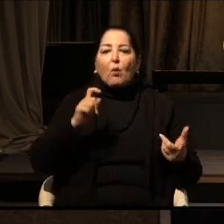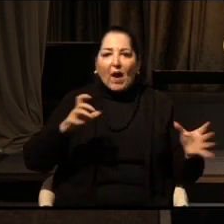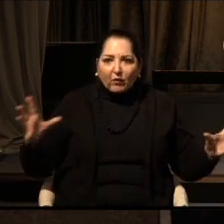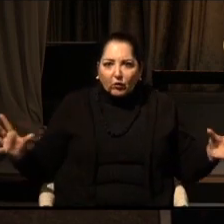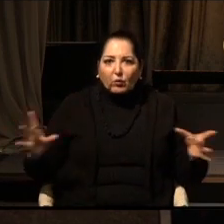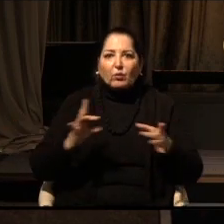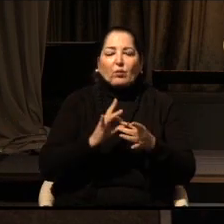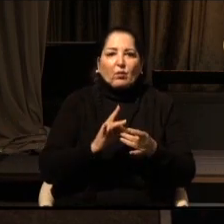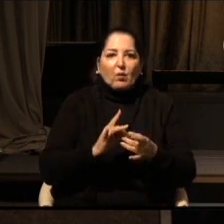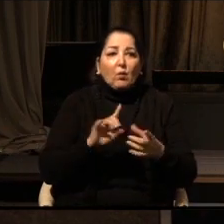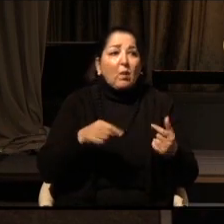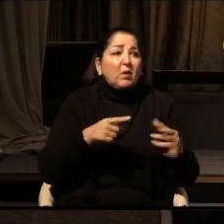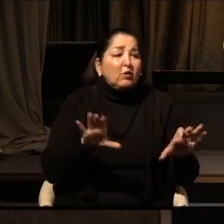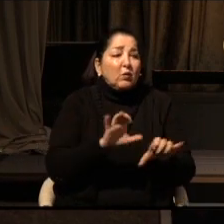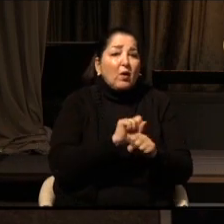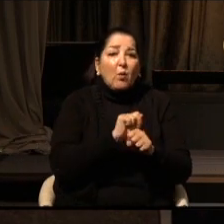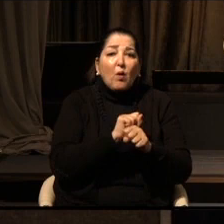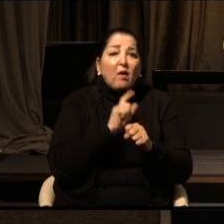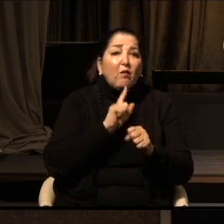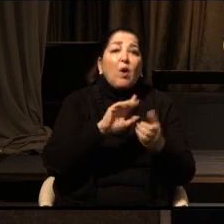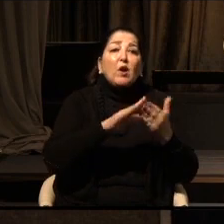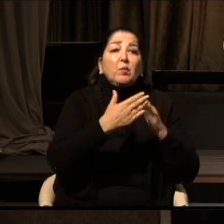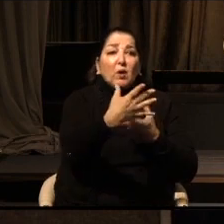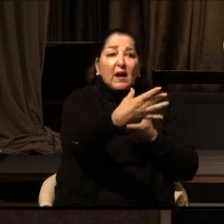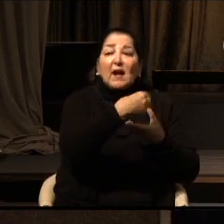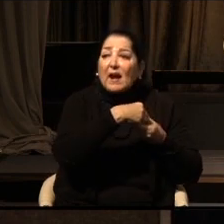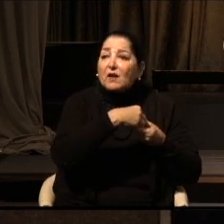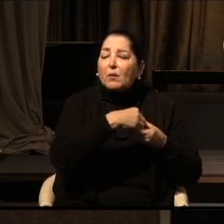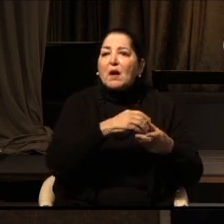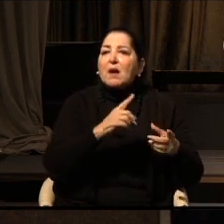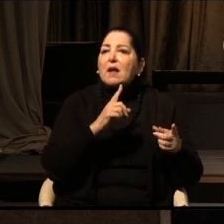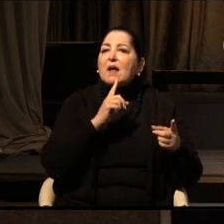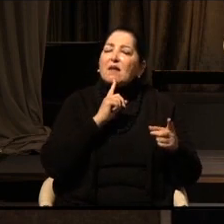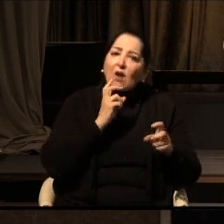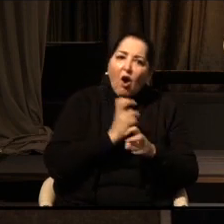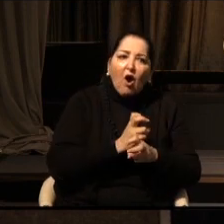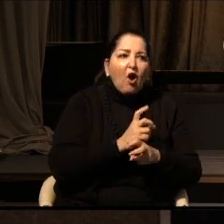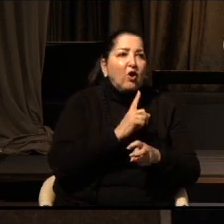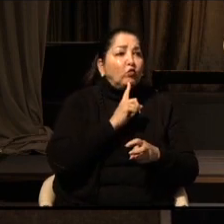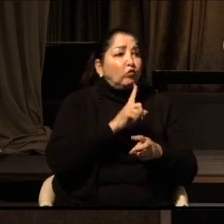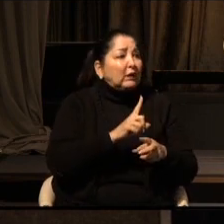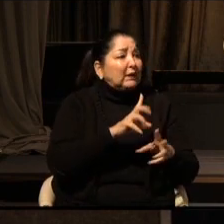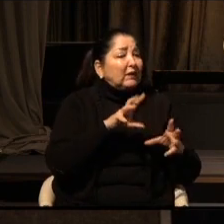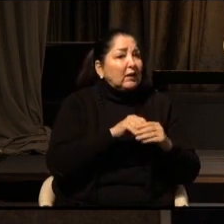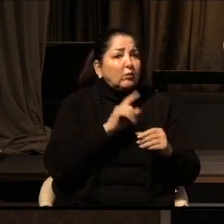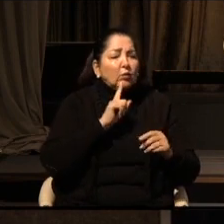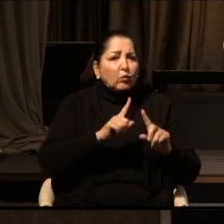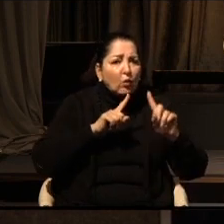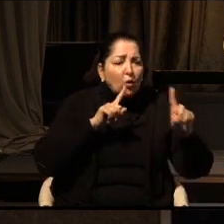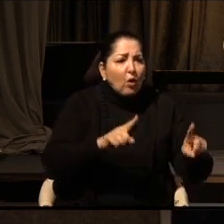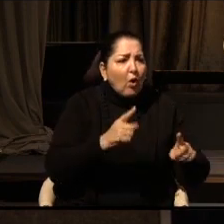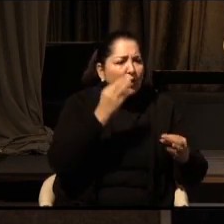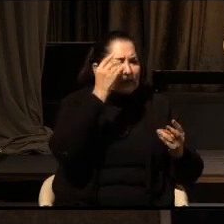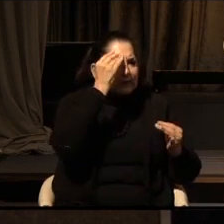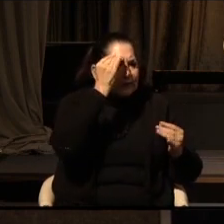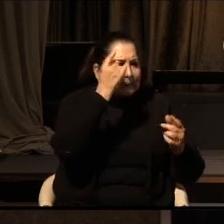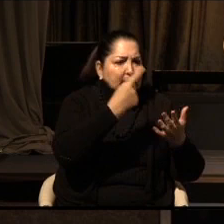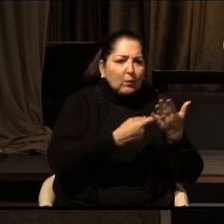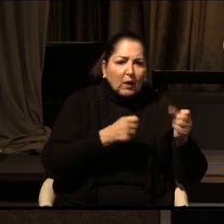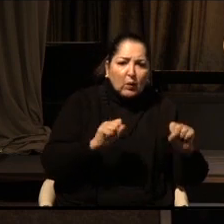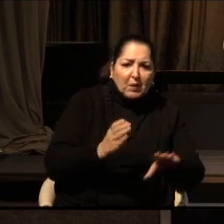encounters happen. And real engagement is about going there, getting our hands dirty, wondering what we could have done